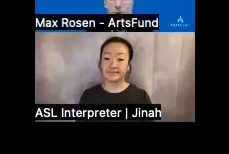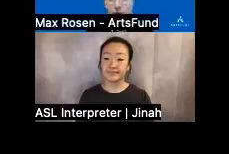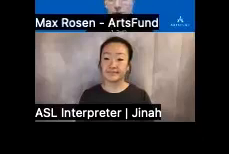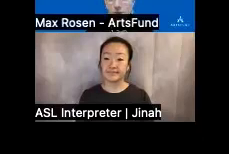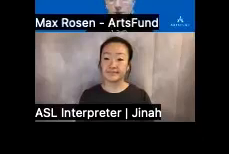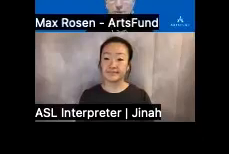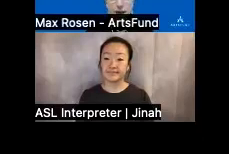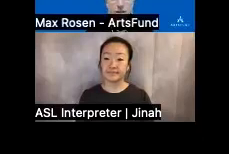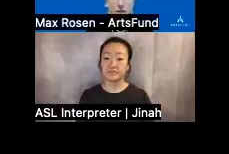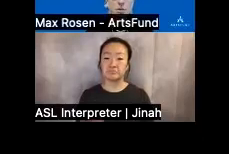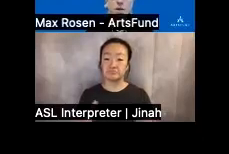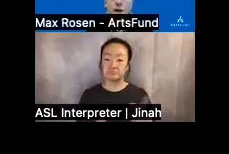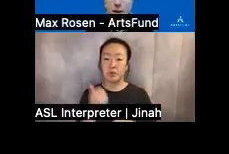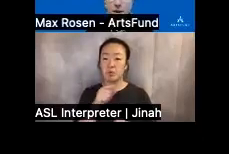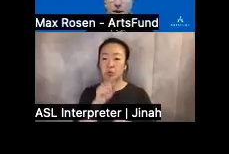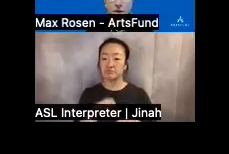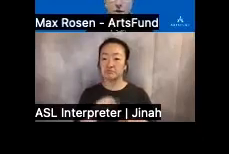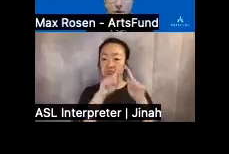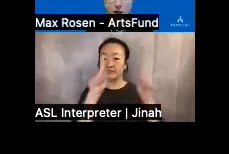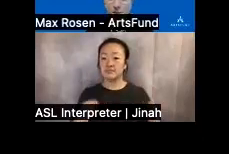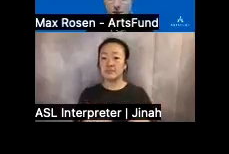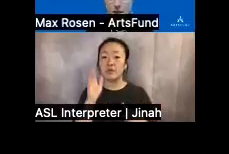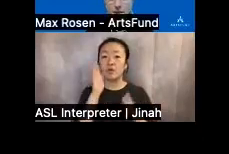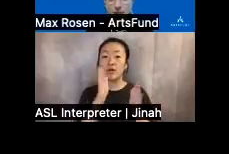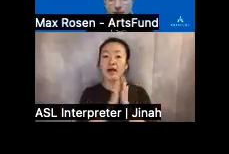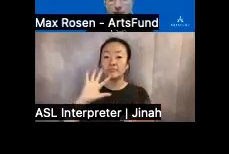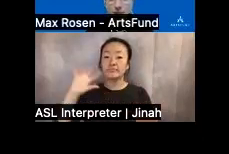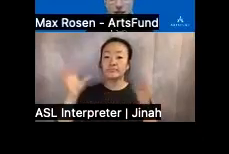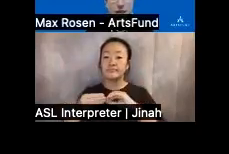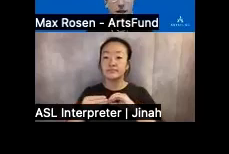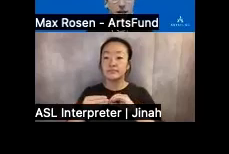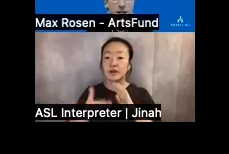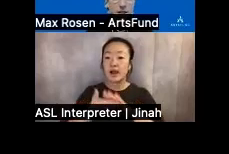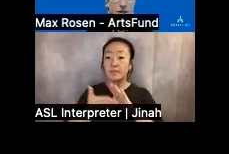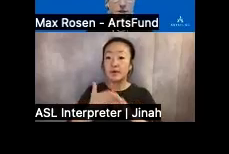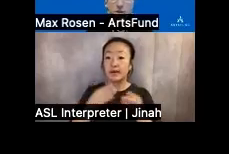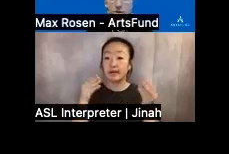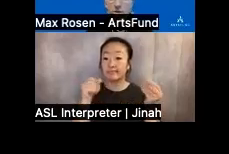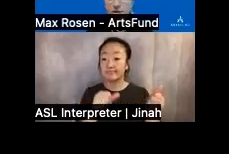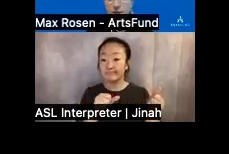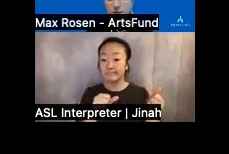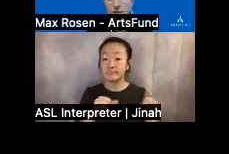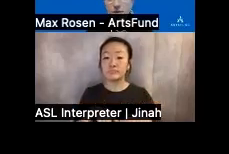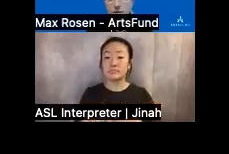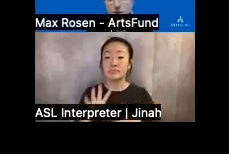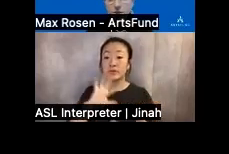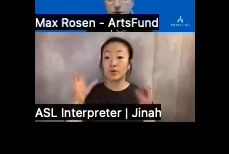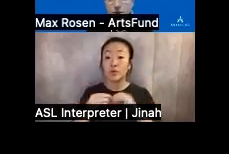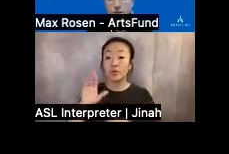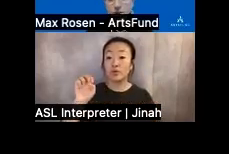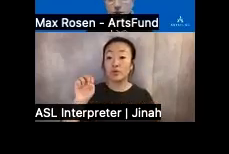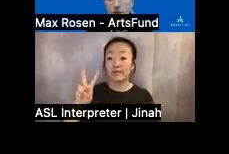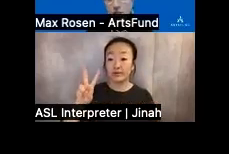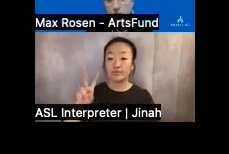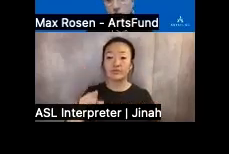The bulk of this form asks you about your total operating expenses and your total revenue for fiscal